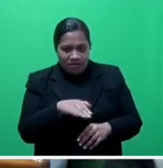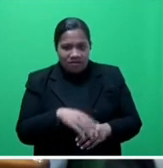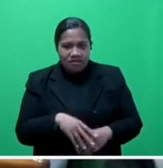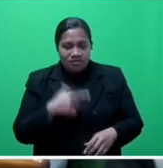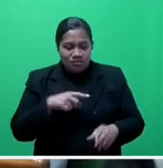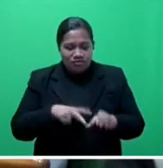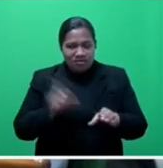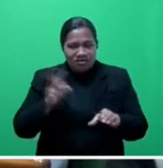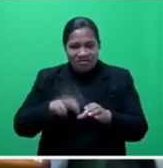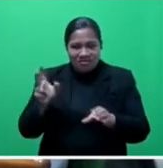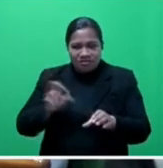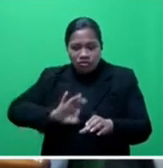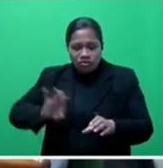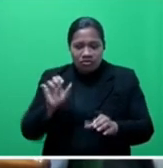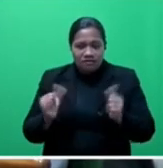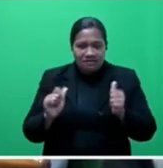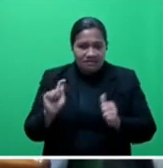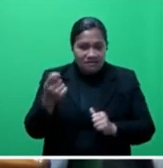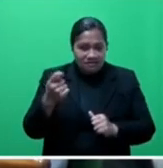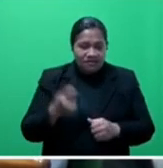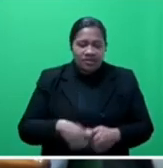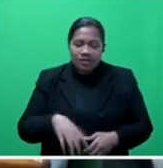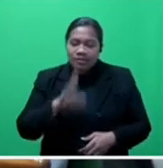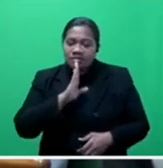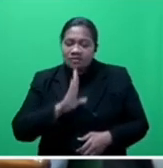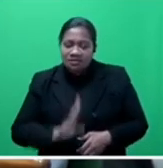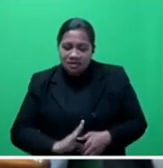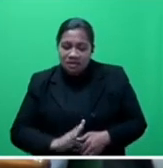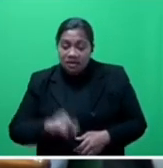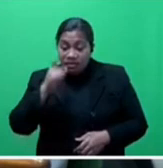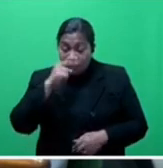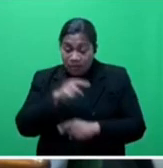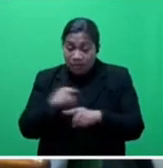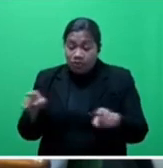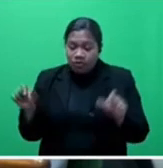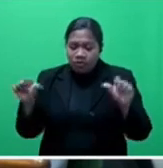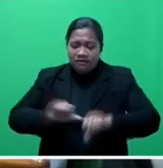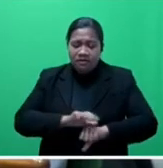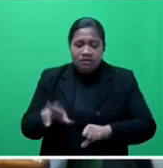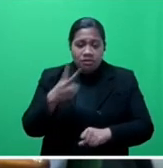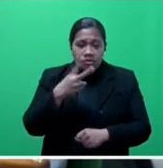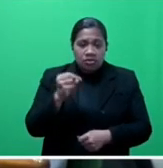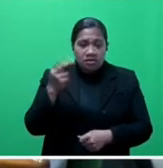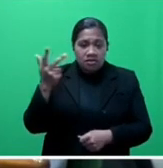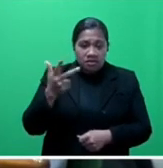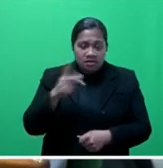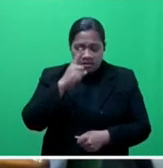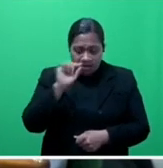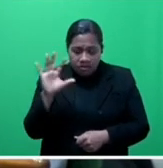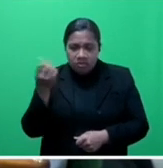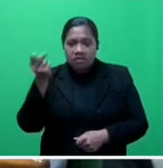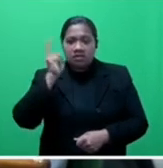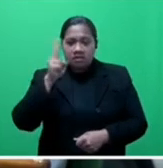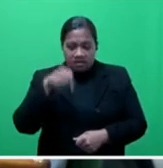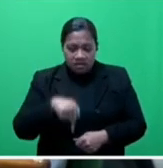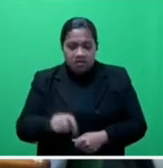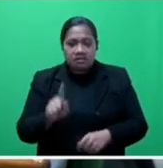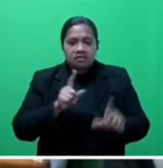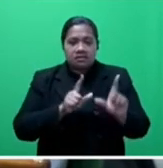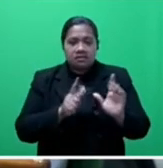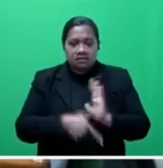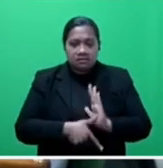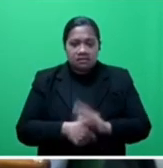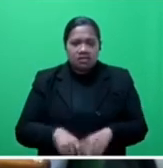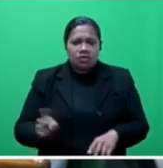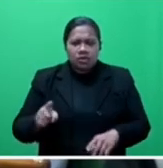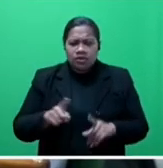who dare think that such people who have failed them in 2018 can win again this time. What new things